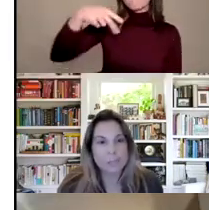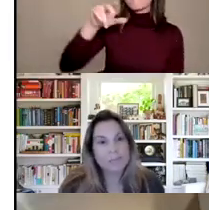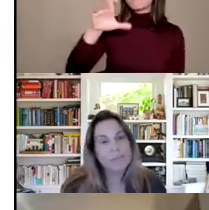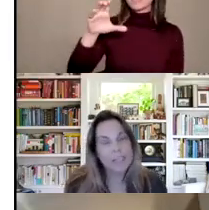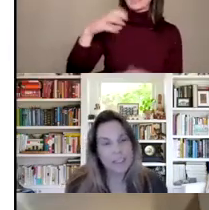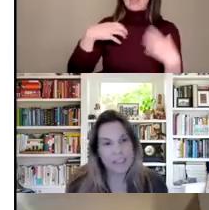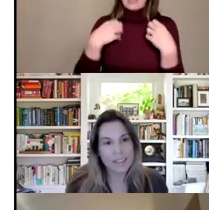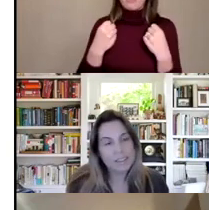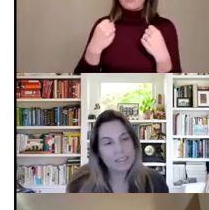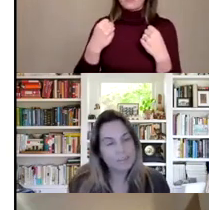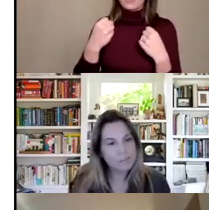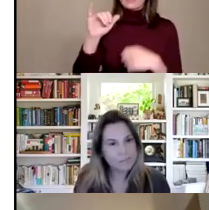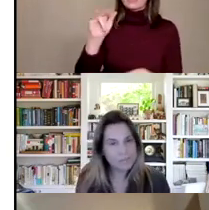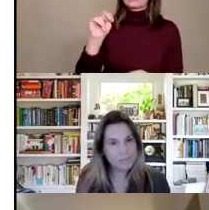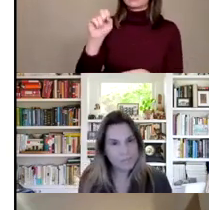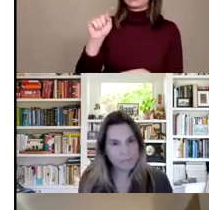Institute. Linda?